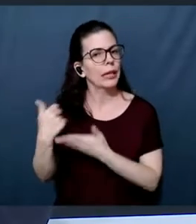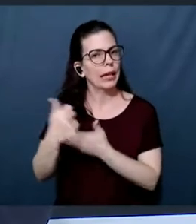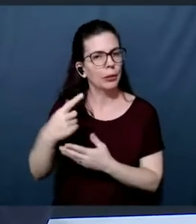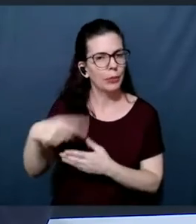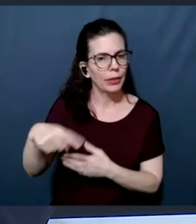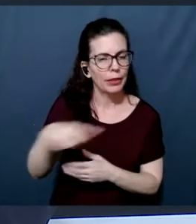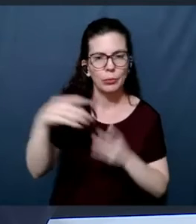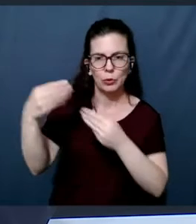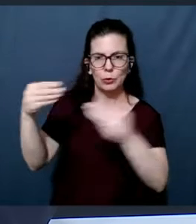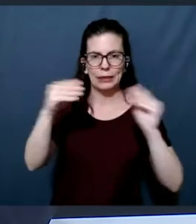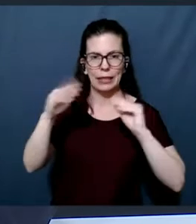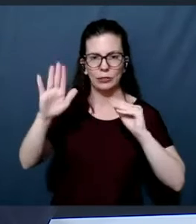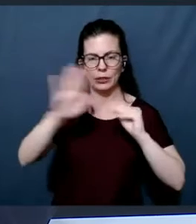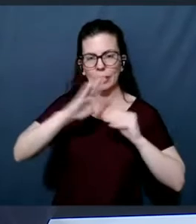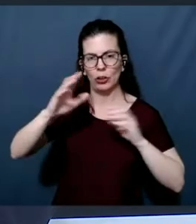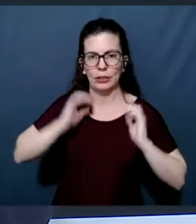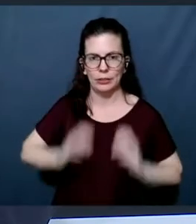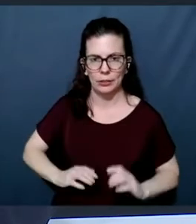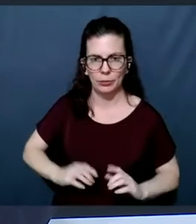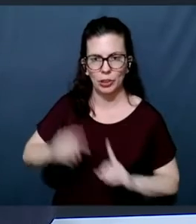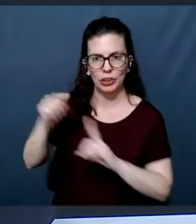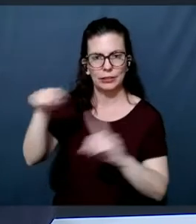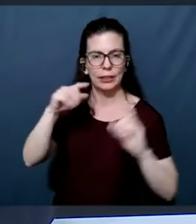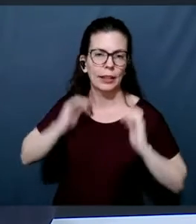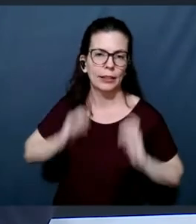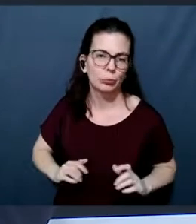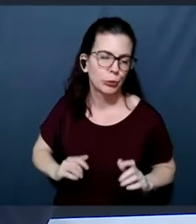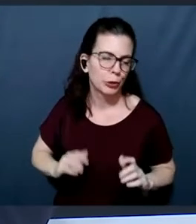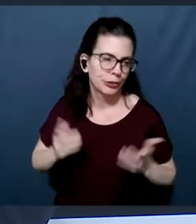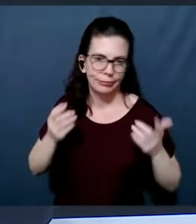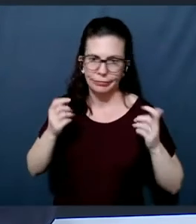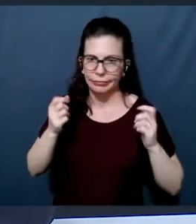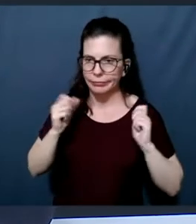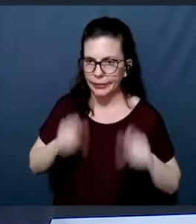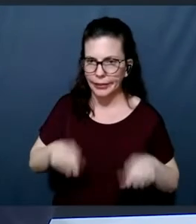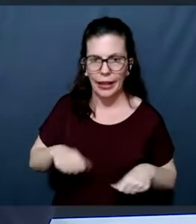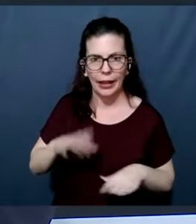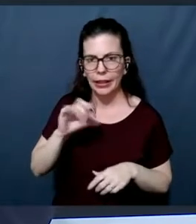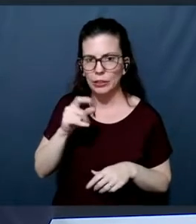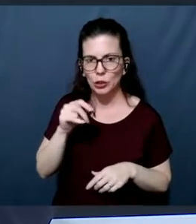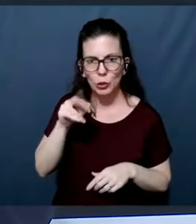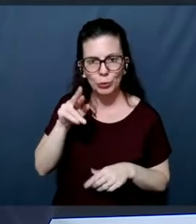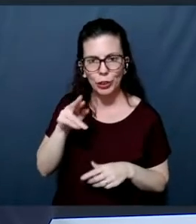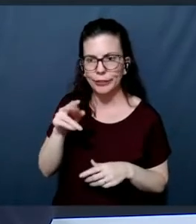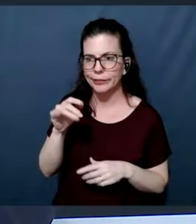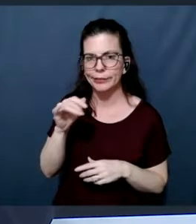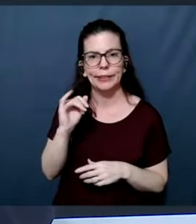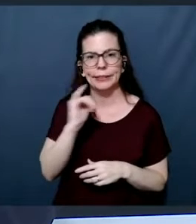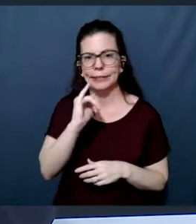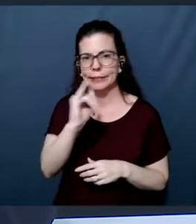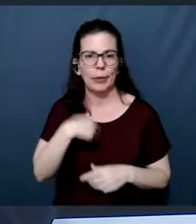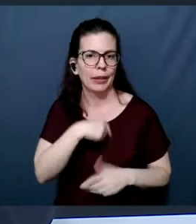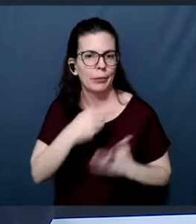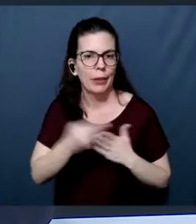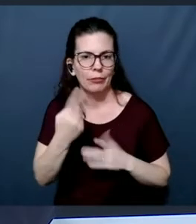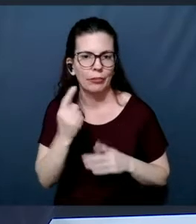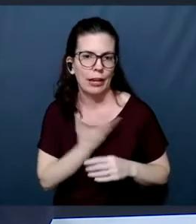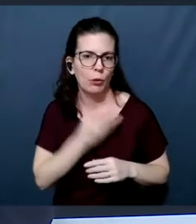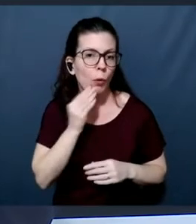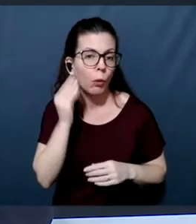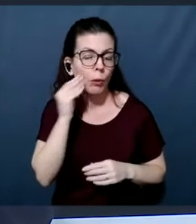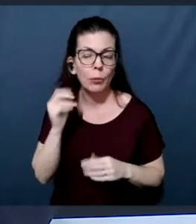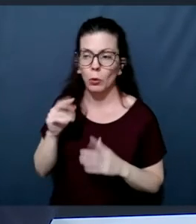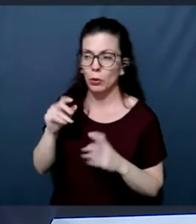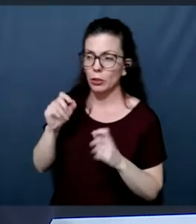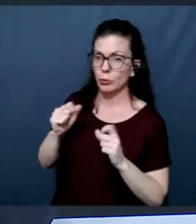end customers. Those end customers could be consumers like you and me buying for our own homes, or large businesses selling to